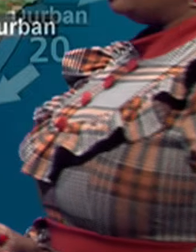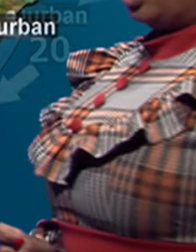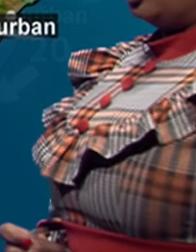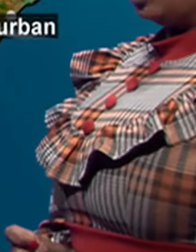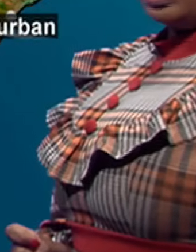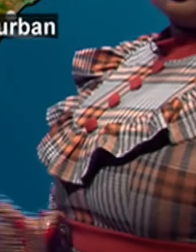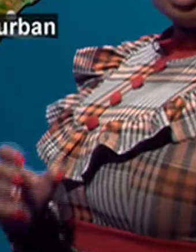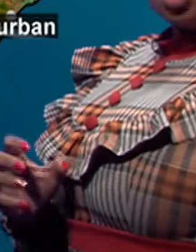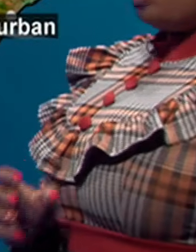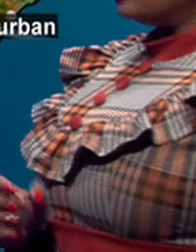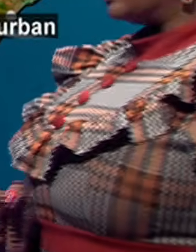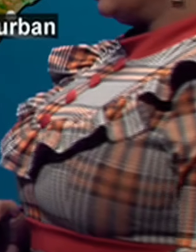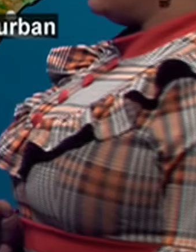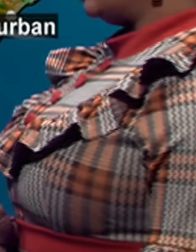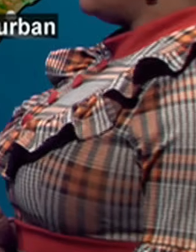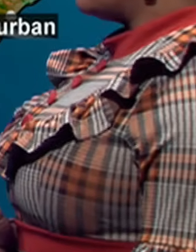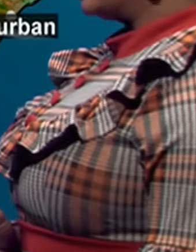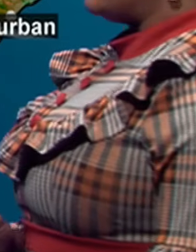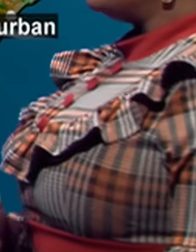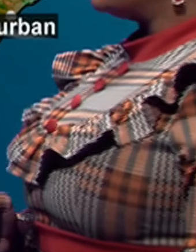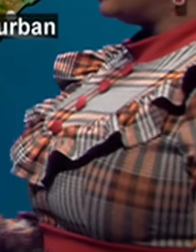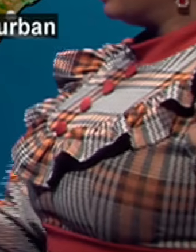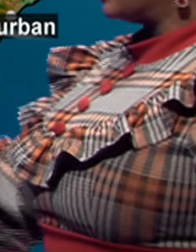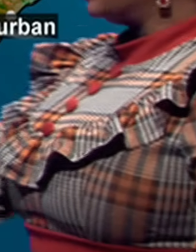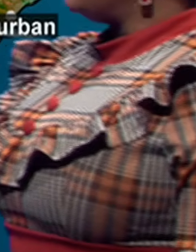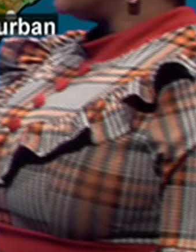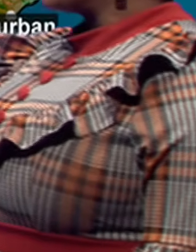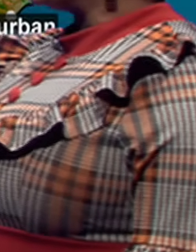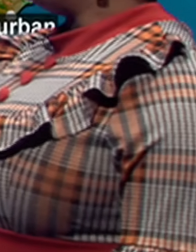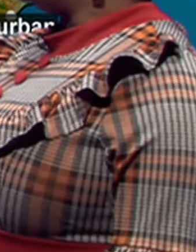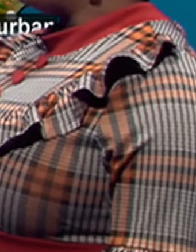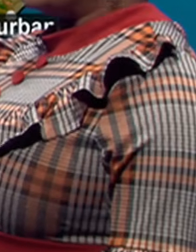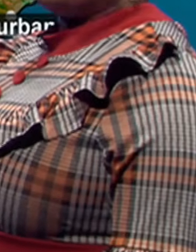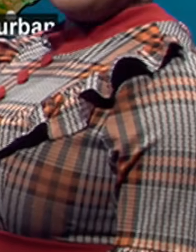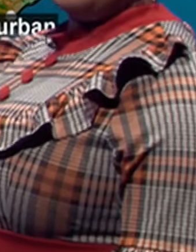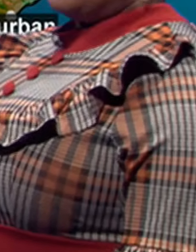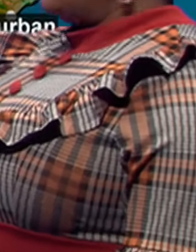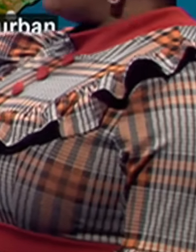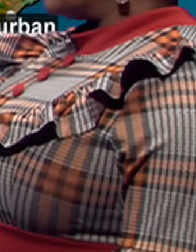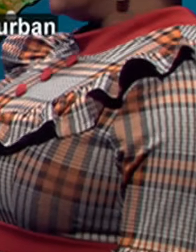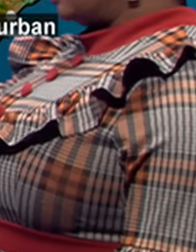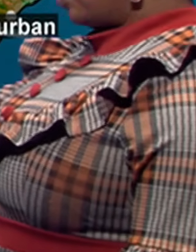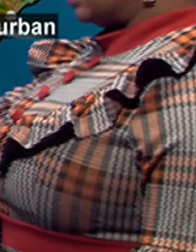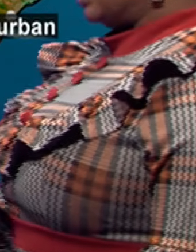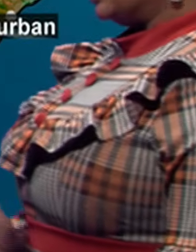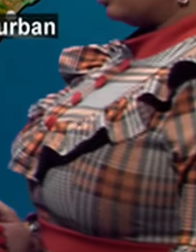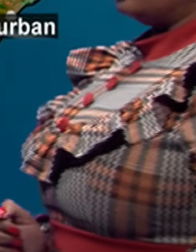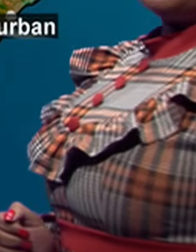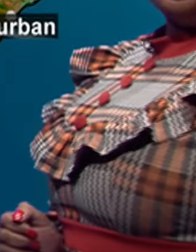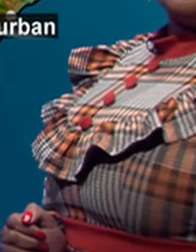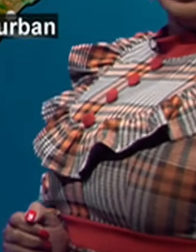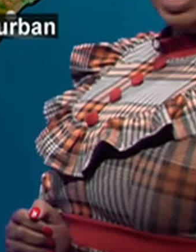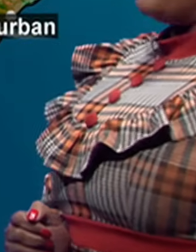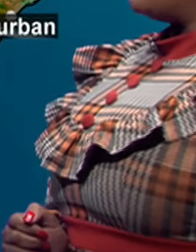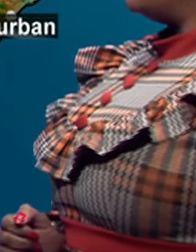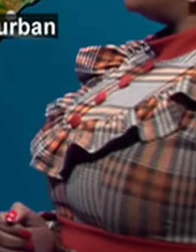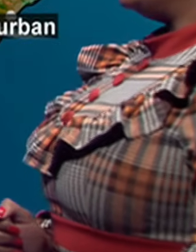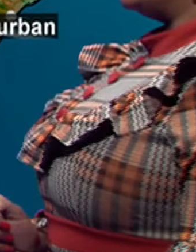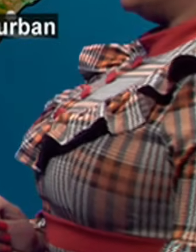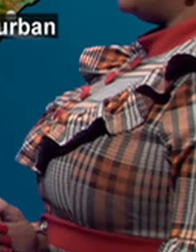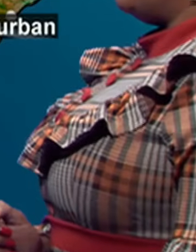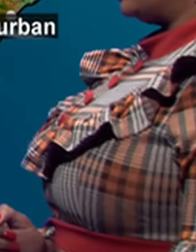tswela pele jwale le tsona bošegong bo go sa itemogela gore go tla ba le pula ya matla ka dibe ge re lebelela gona go la Northern Cape go tsenela dikarolong tše dingwe gape